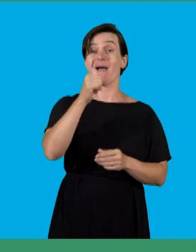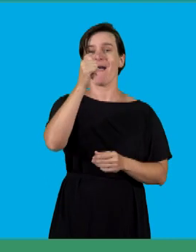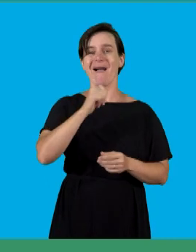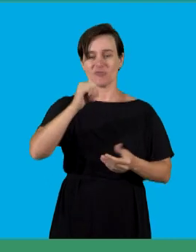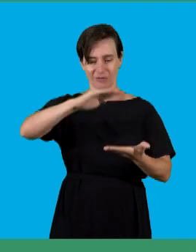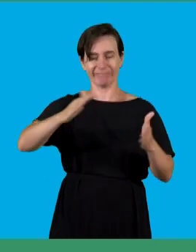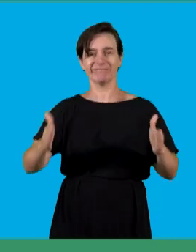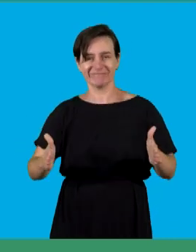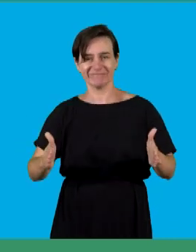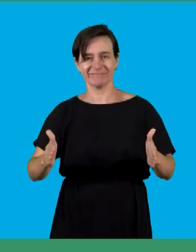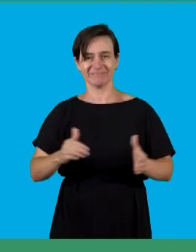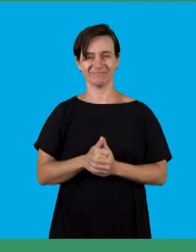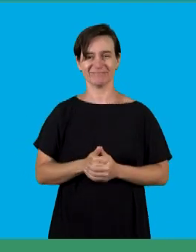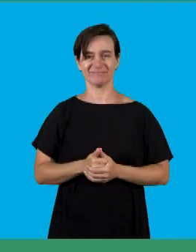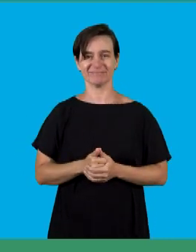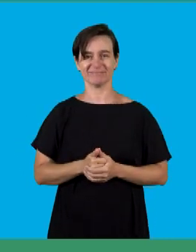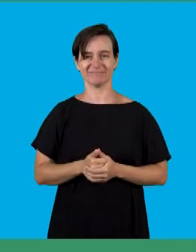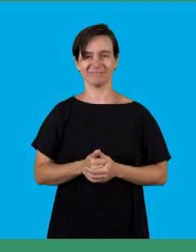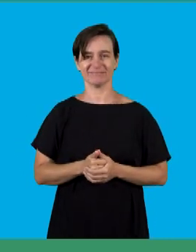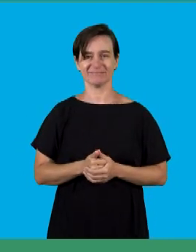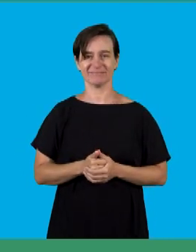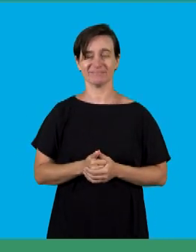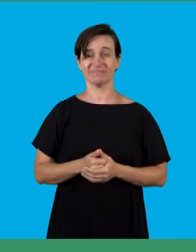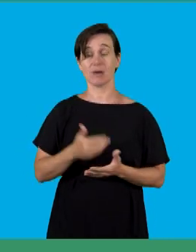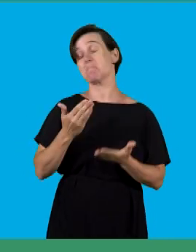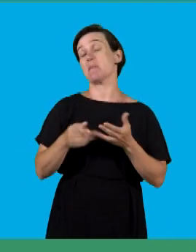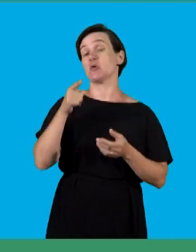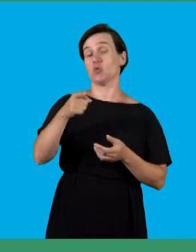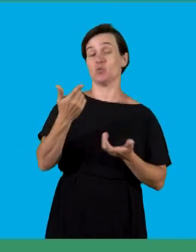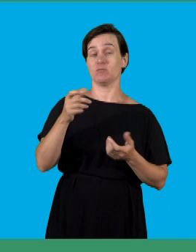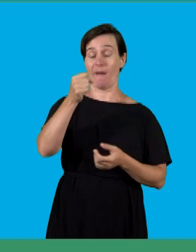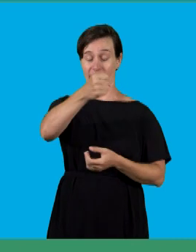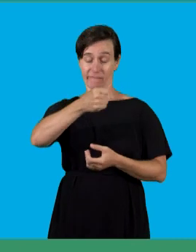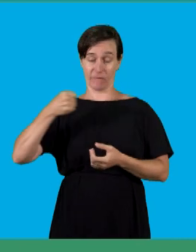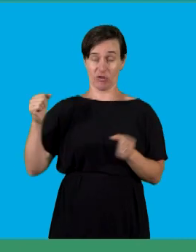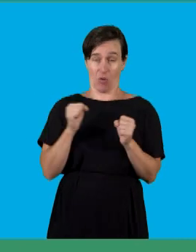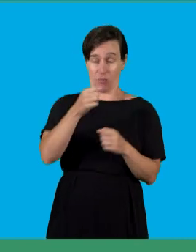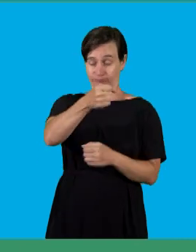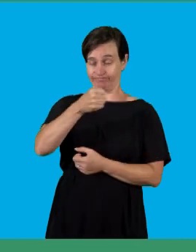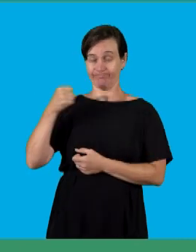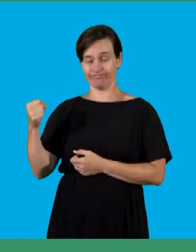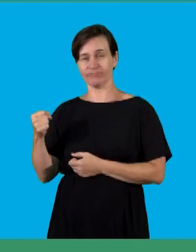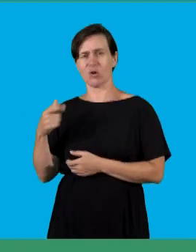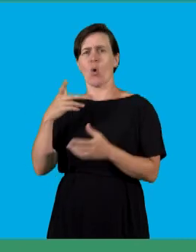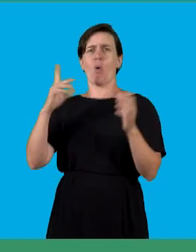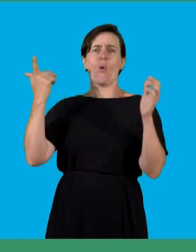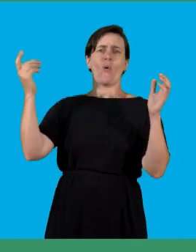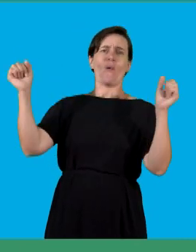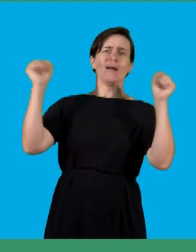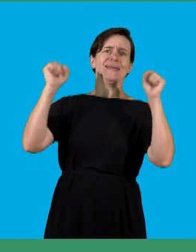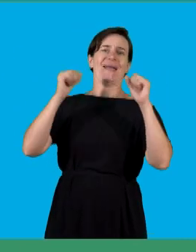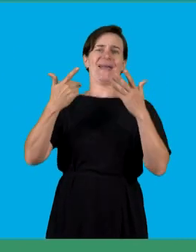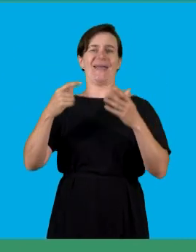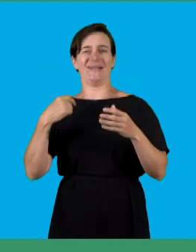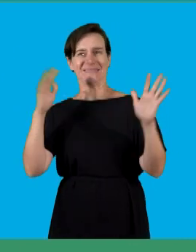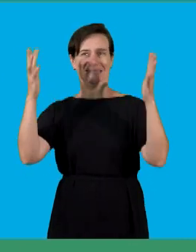cream tub. Now, you might note that when you open the fridge, you think to yourself, oh yay, we have